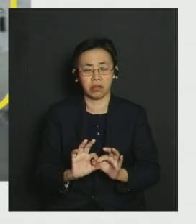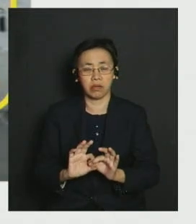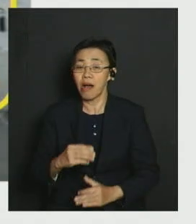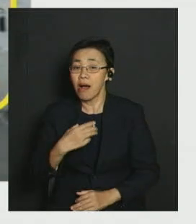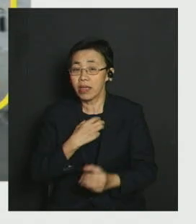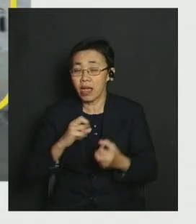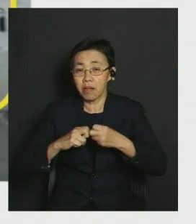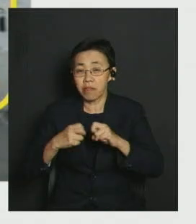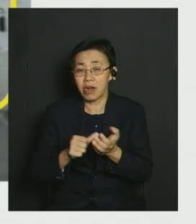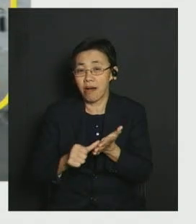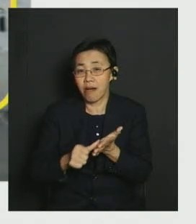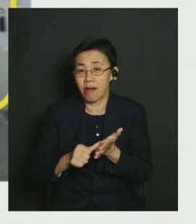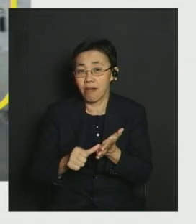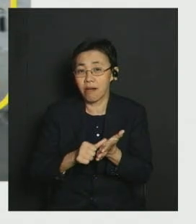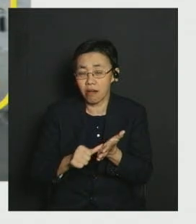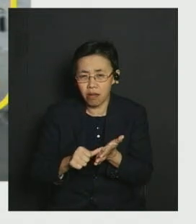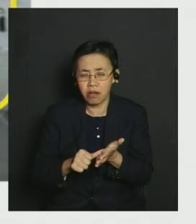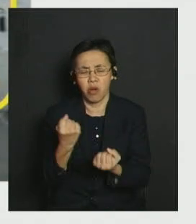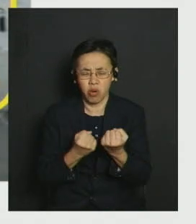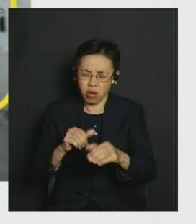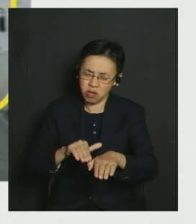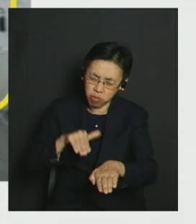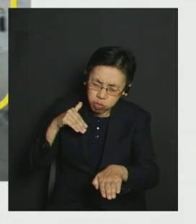10 departments to solve this problem.